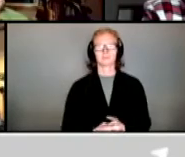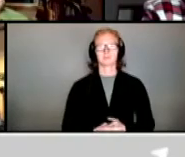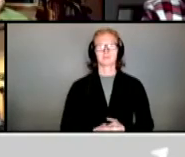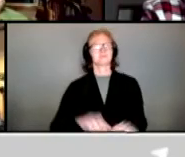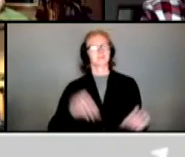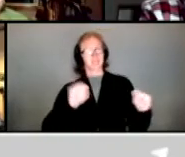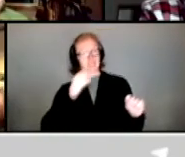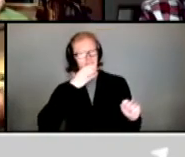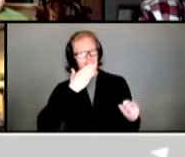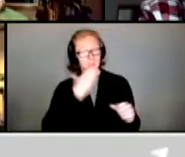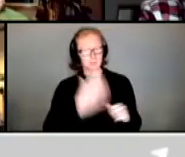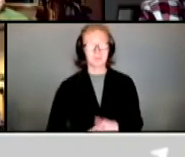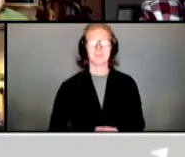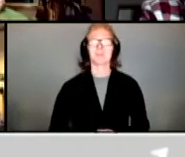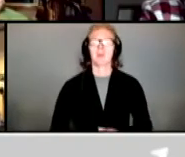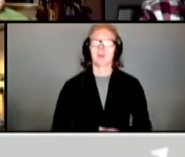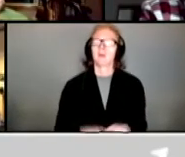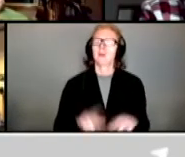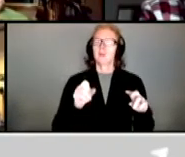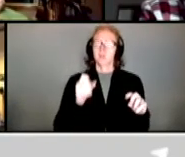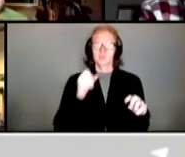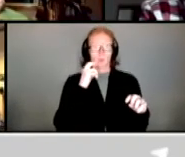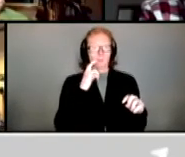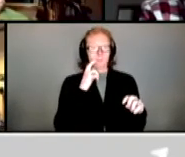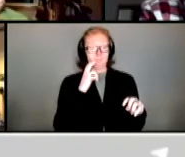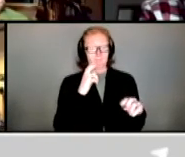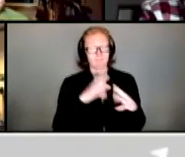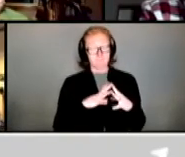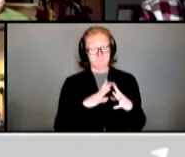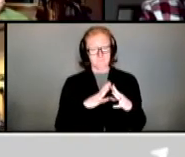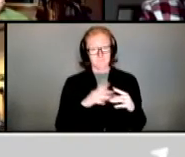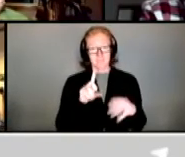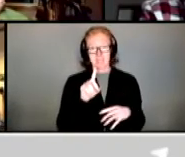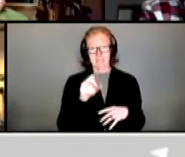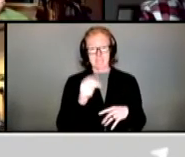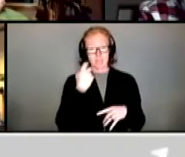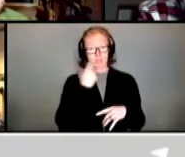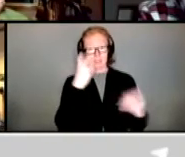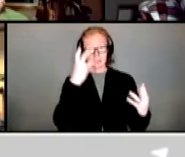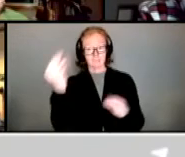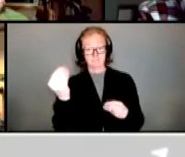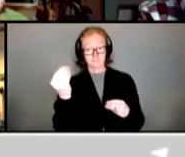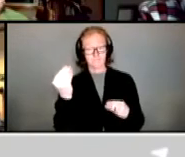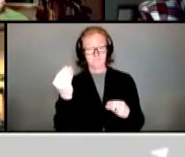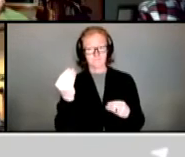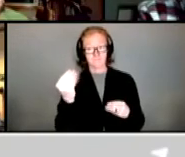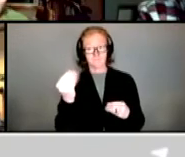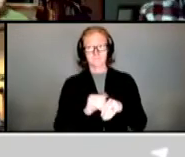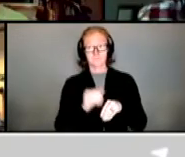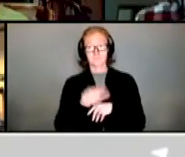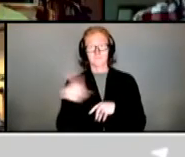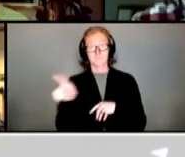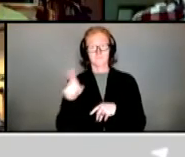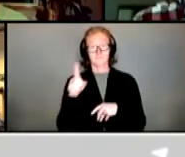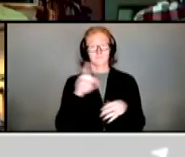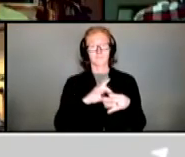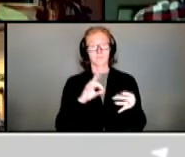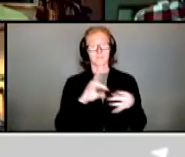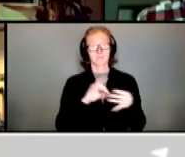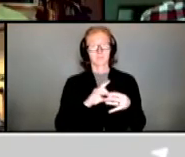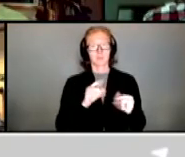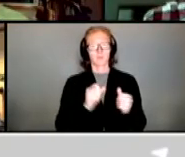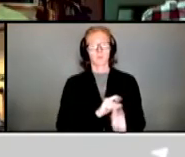Yes, thank you. Just because Dan just left and he submitted what Cop Watch